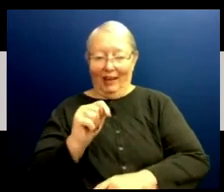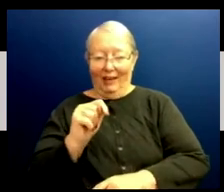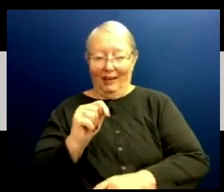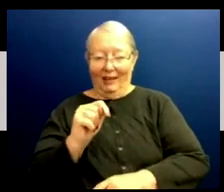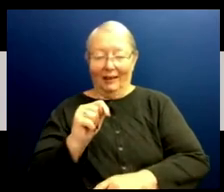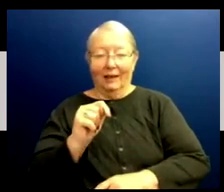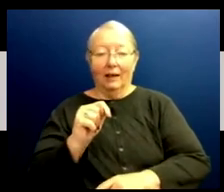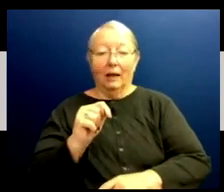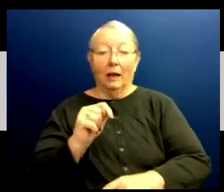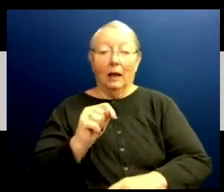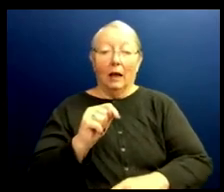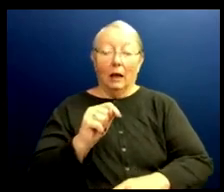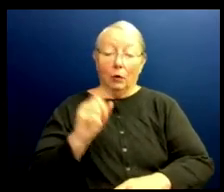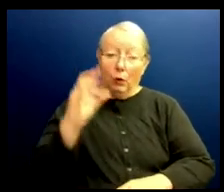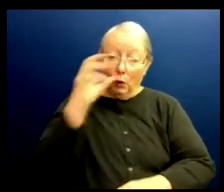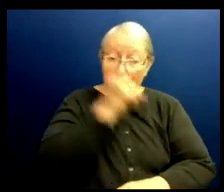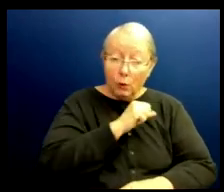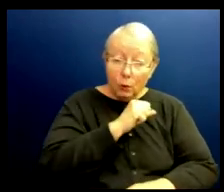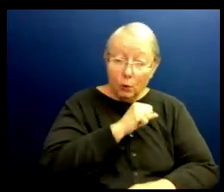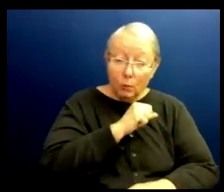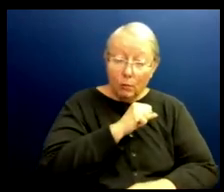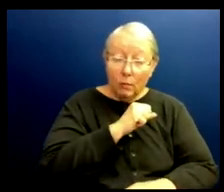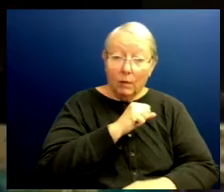was life on distant galaxies?